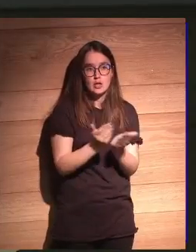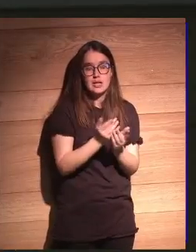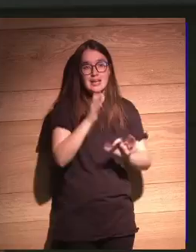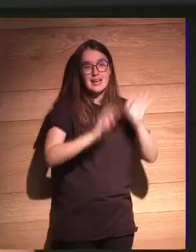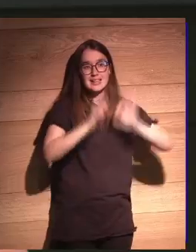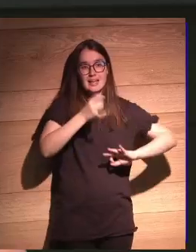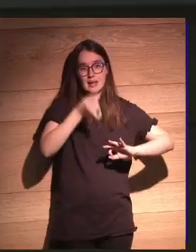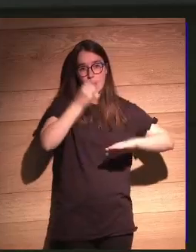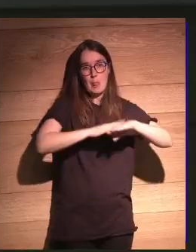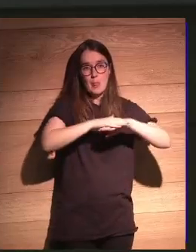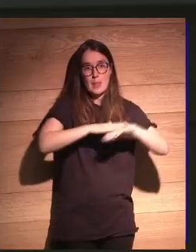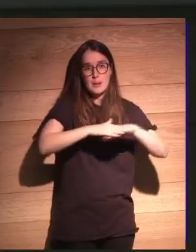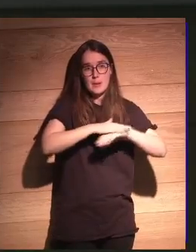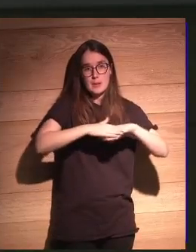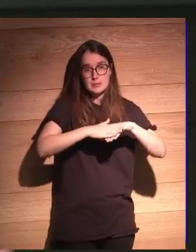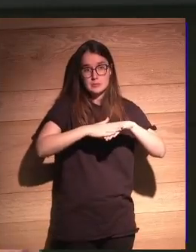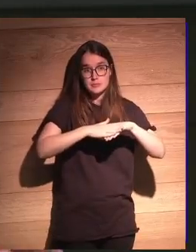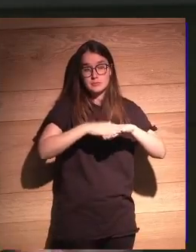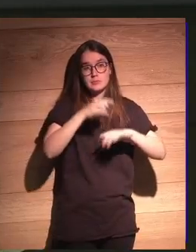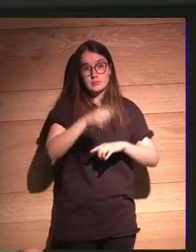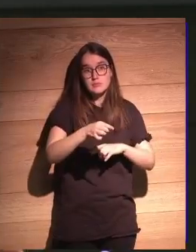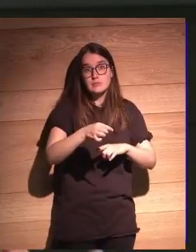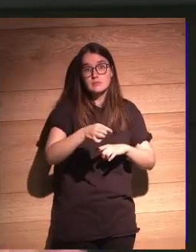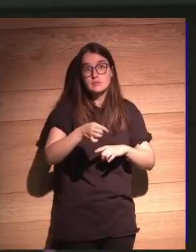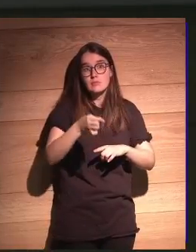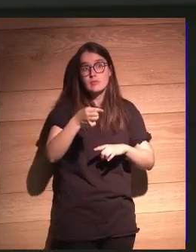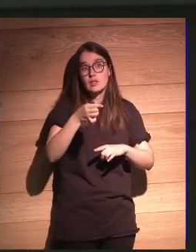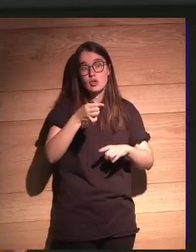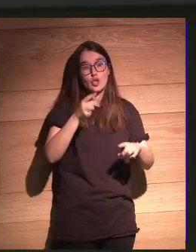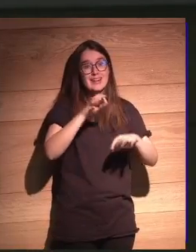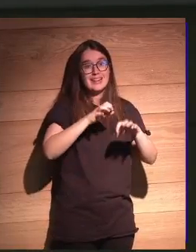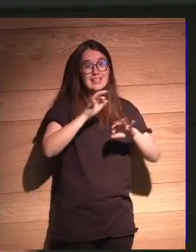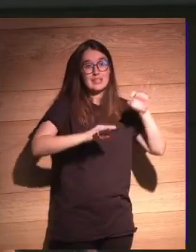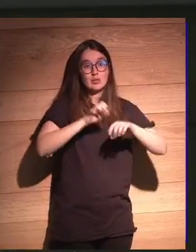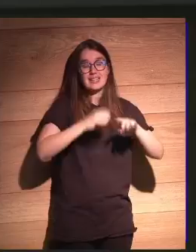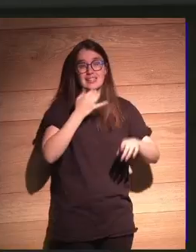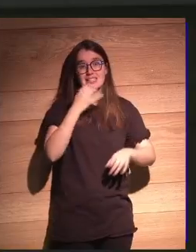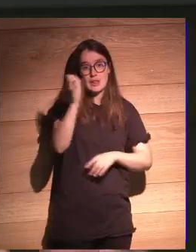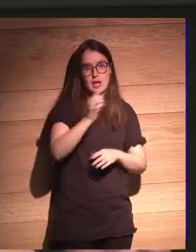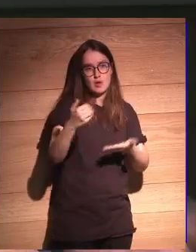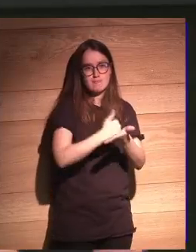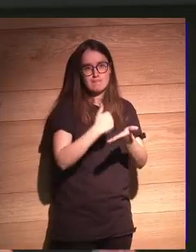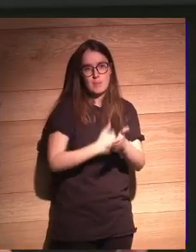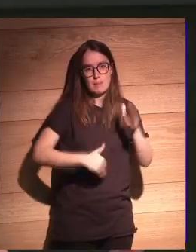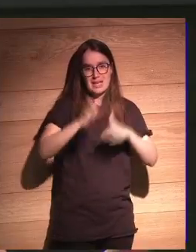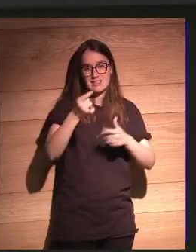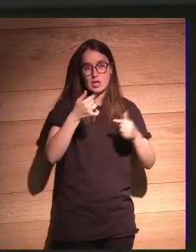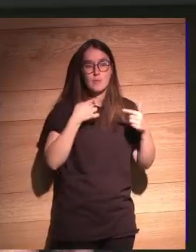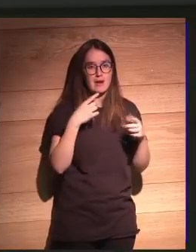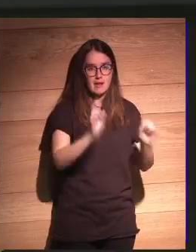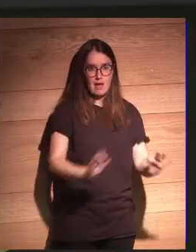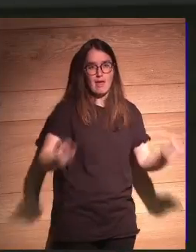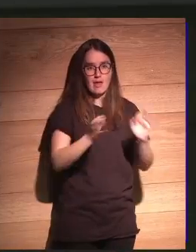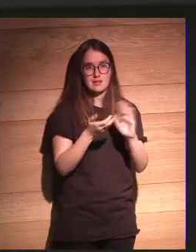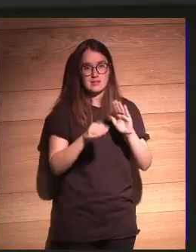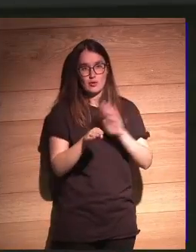international context, low interest rate. So for international oligarchies, interest rate close to zero is a lot